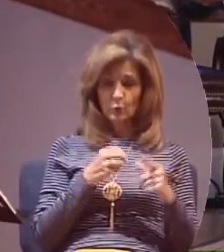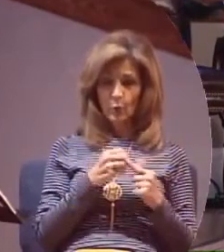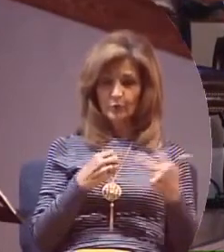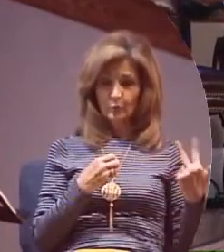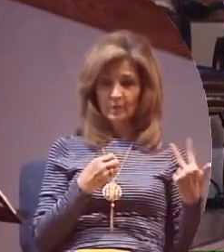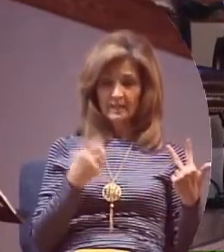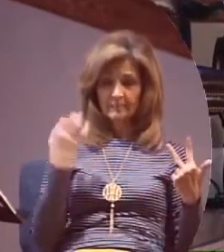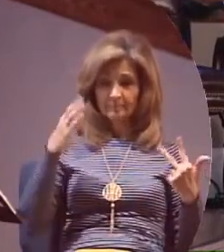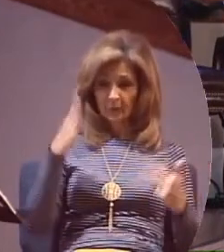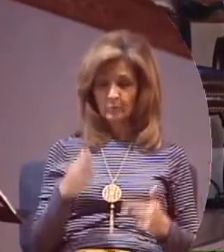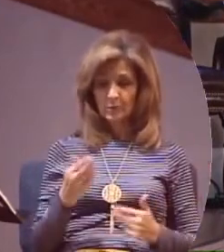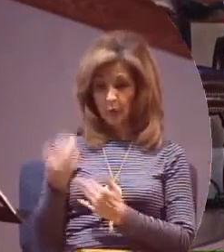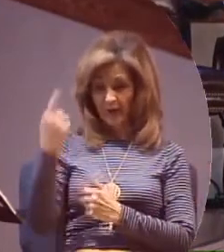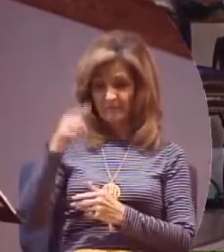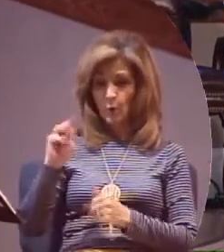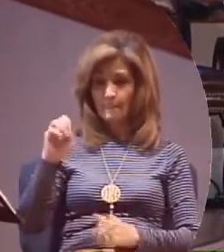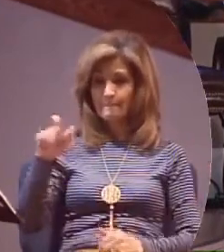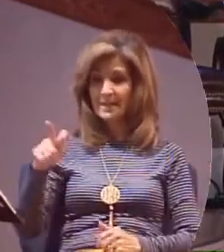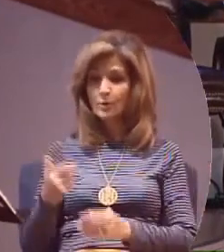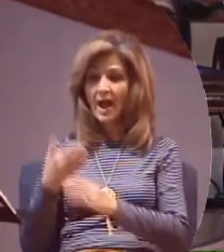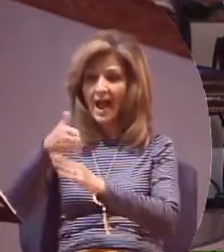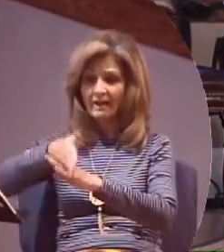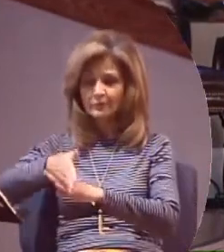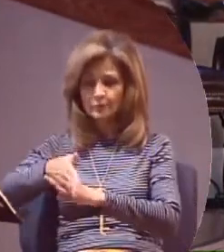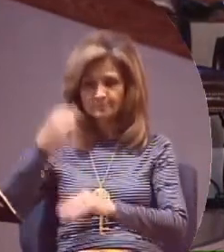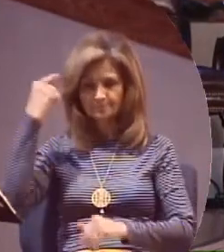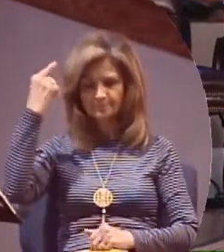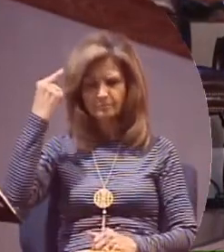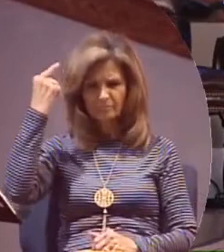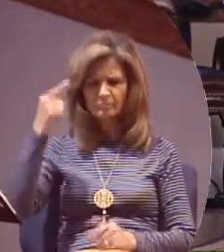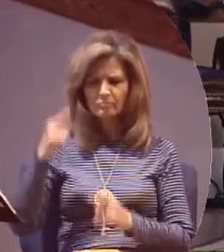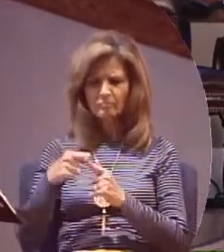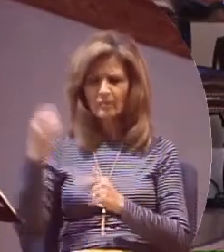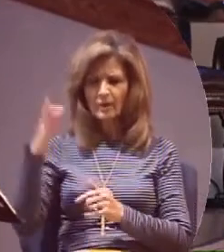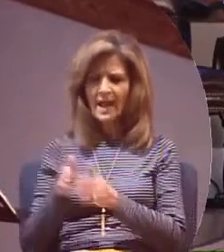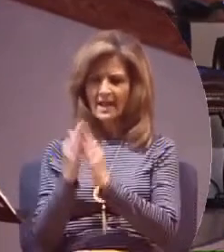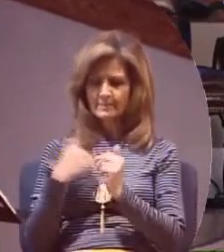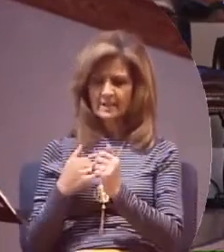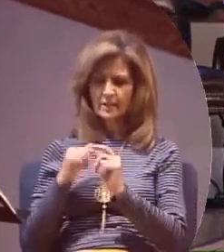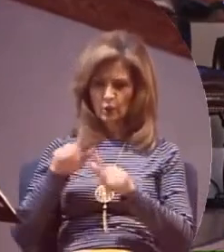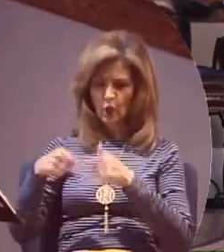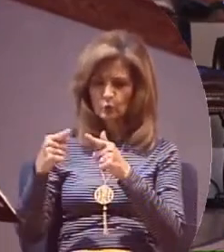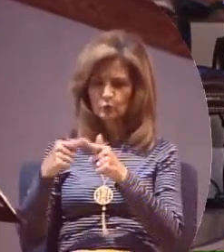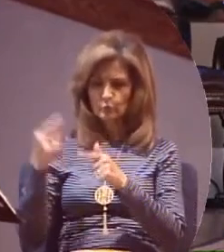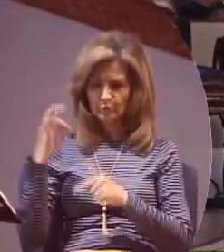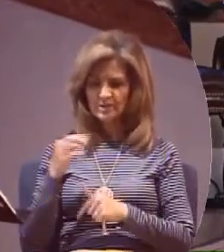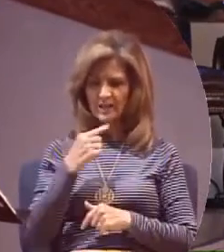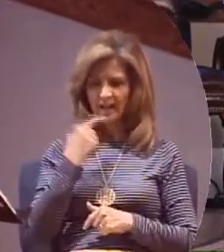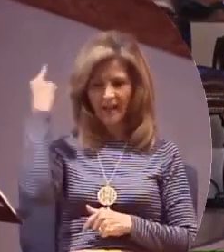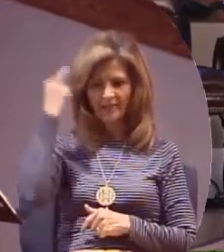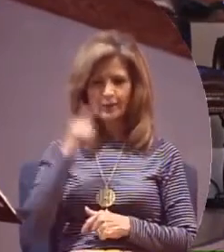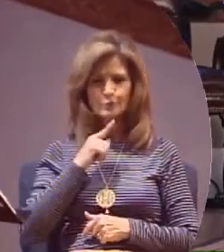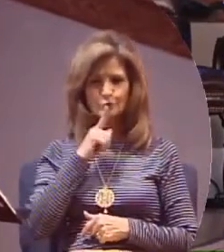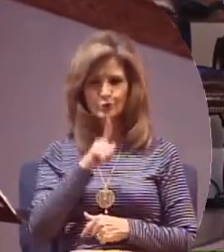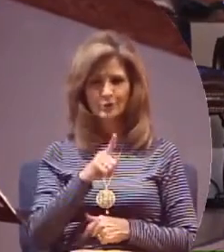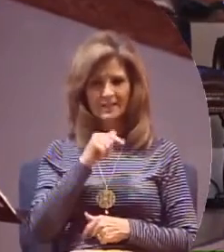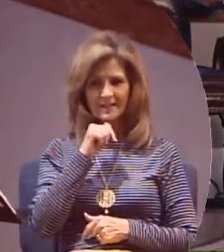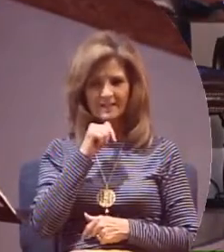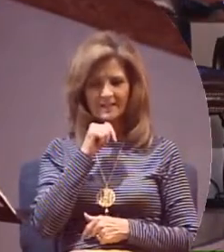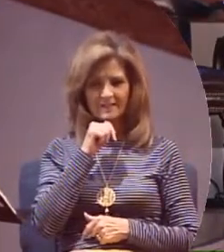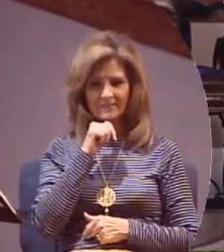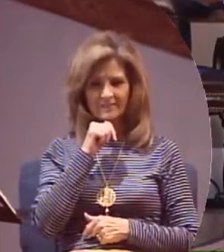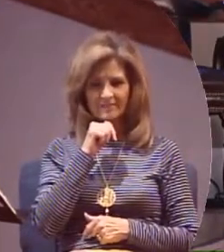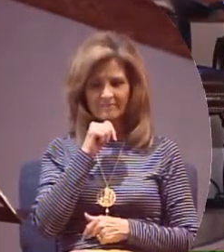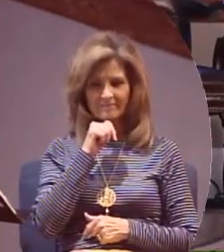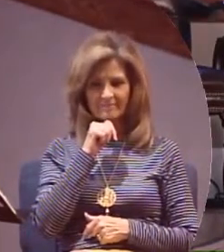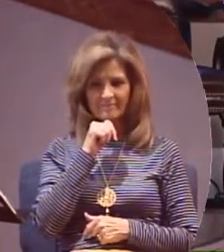have a meal afterward. And I thought to the pastor that had asked me to come, I thought, surely don't get me up after all